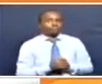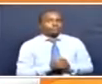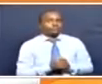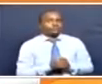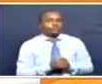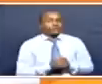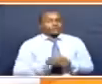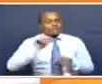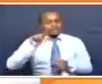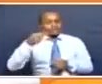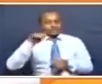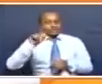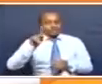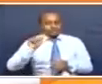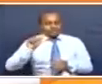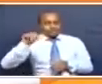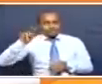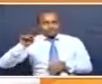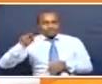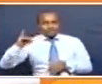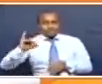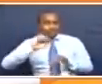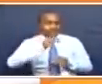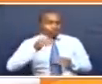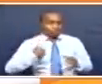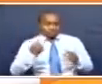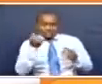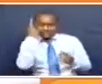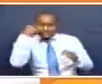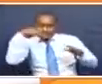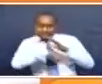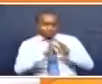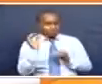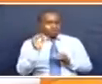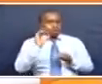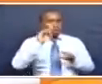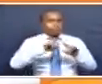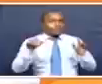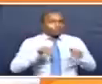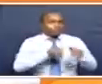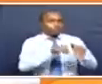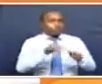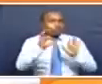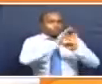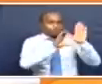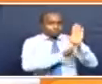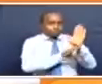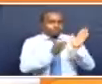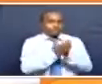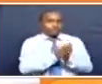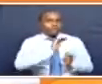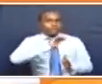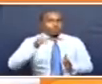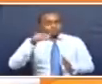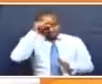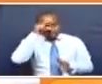County might be beyond my comprehension, mm-hmm. but I will be guided by the Constitution and I will be guided by the County Governments Act, the